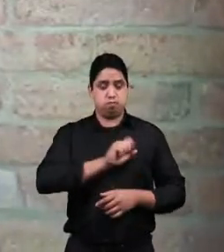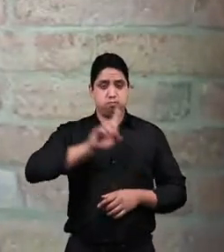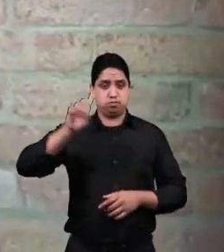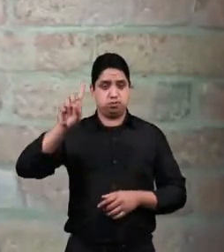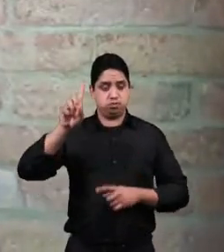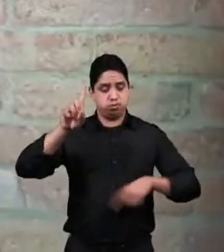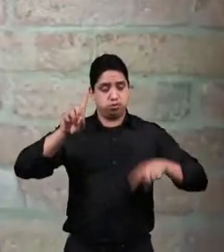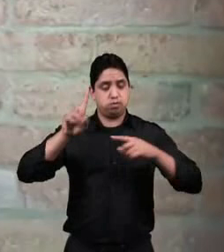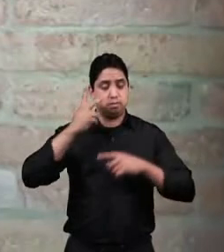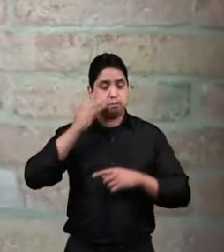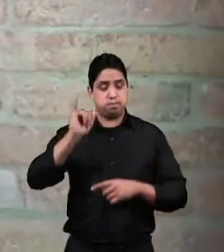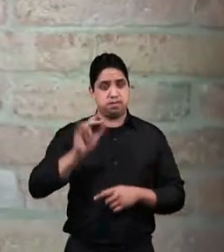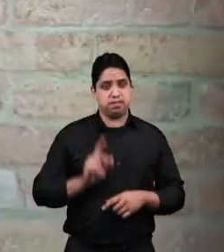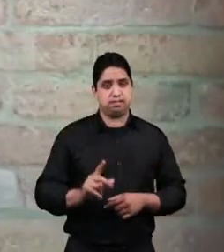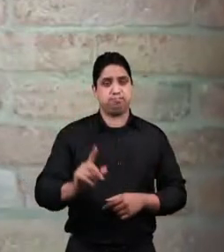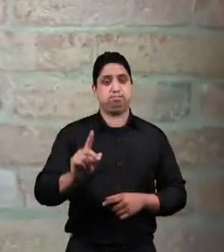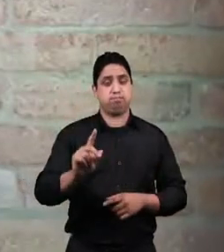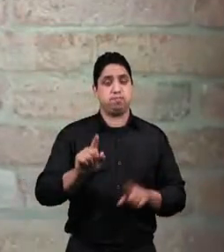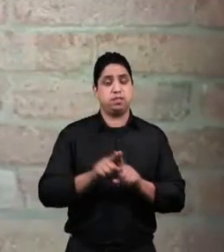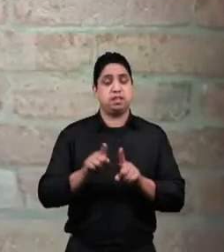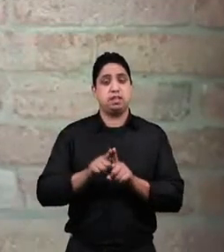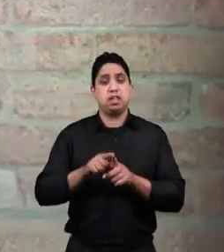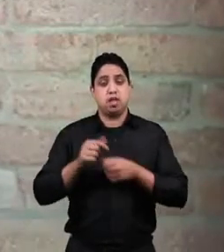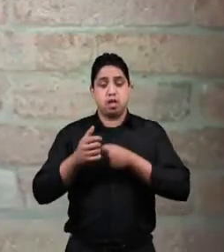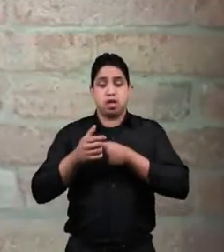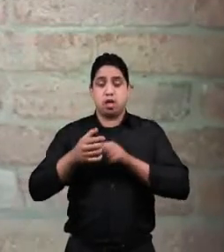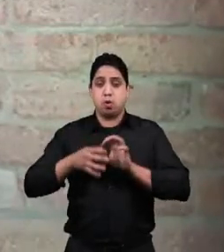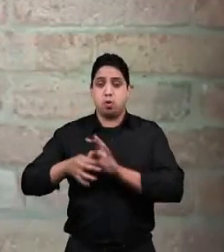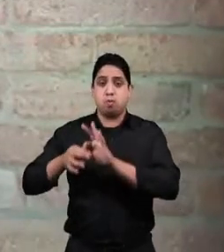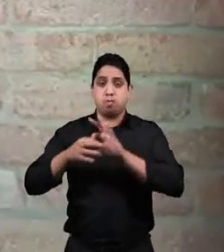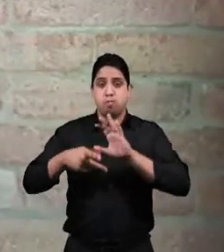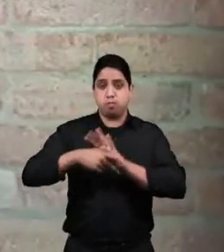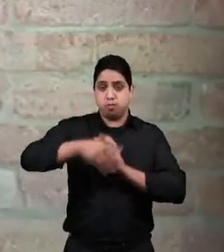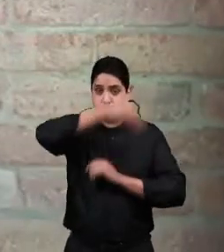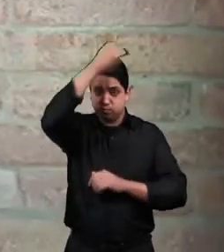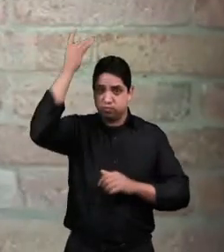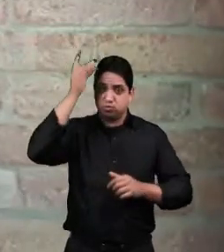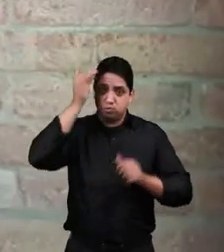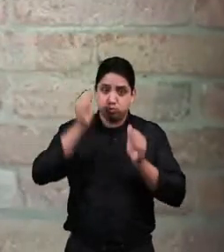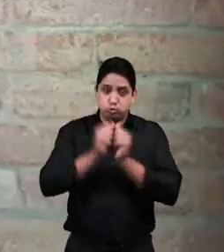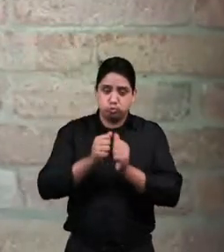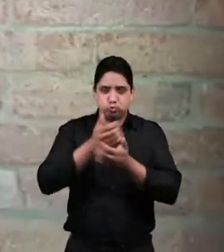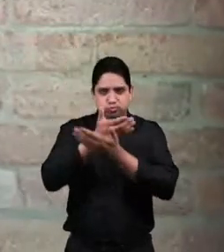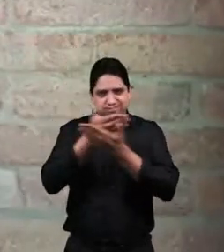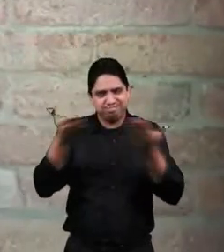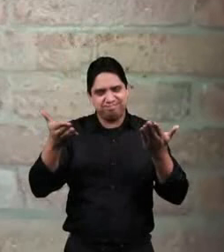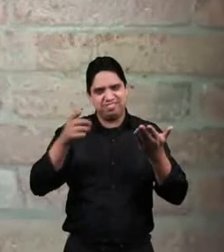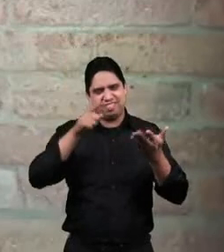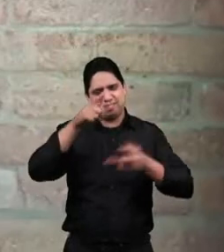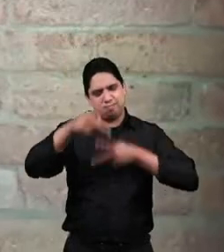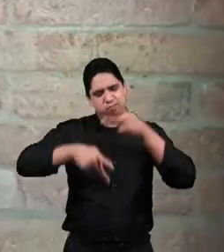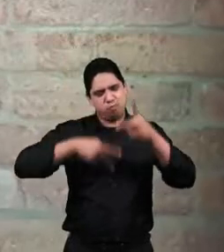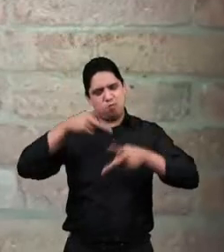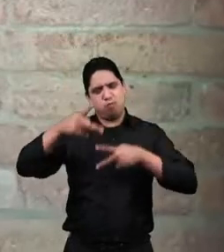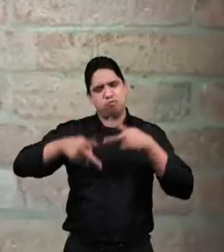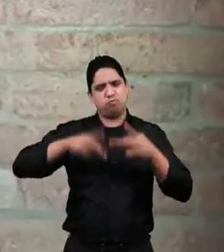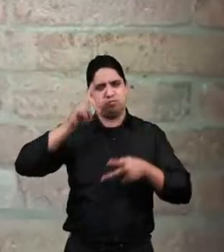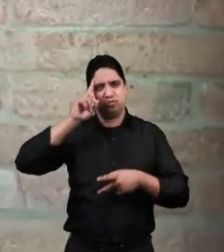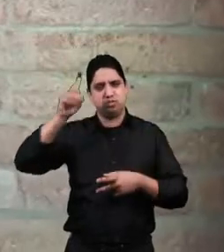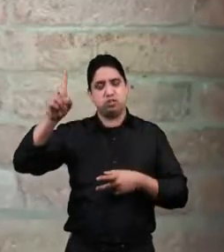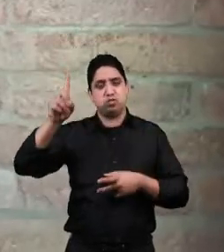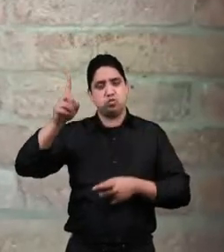gather, may your grace not be lacking, your love and your care. And in your name, we would like to say that